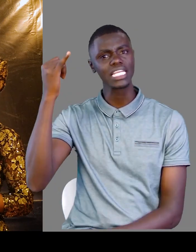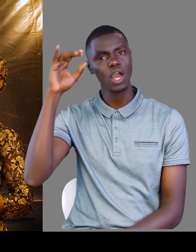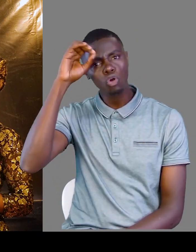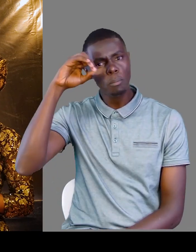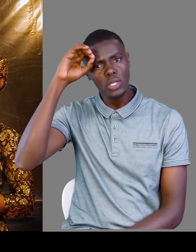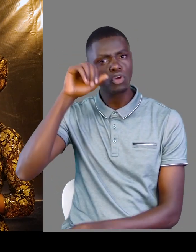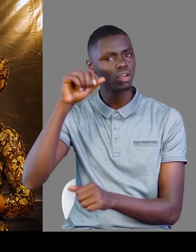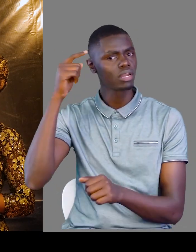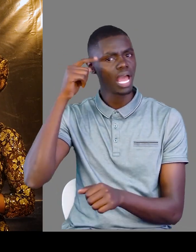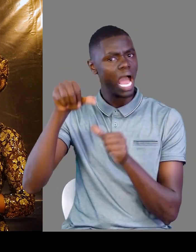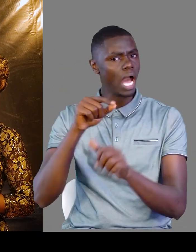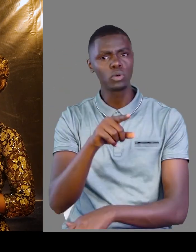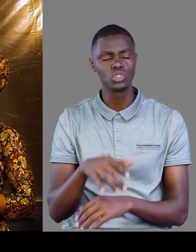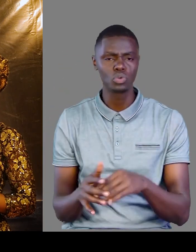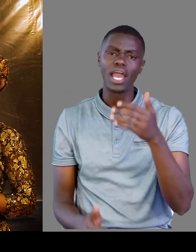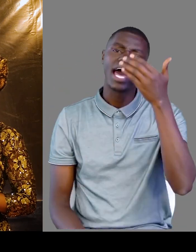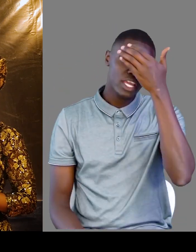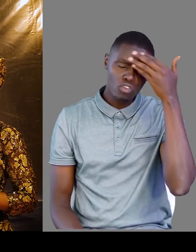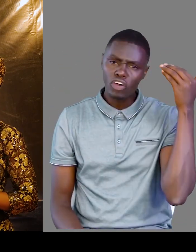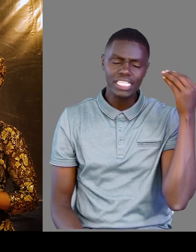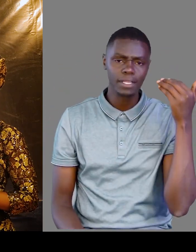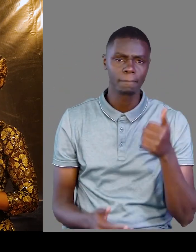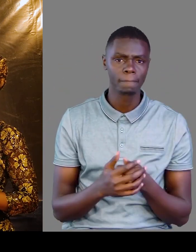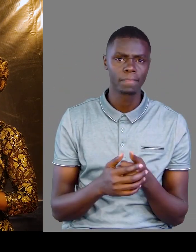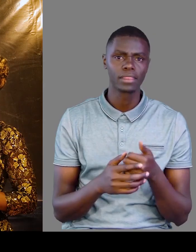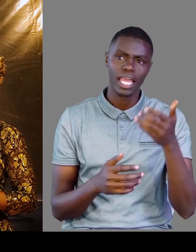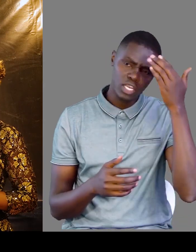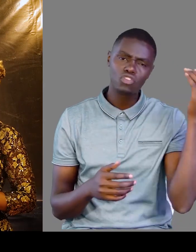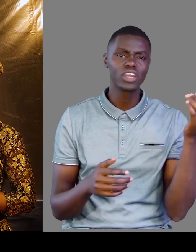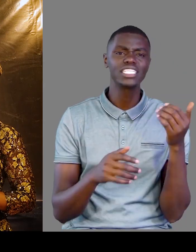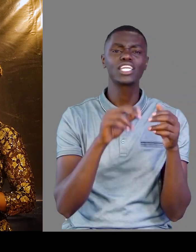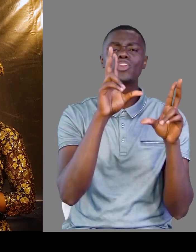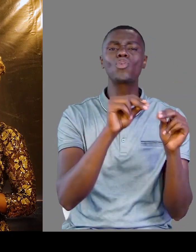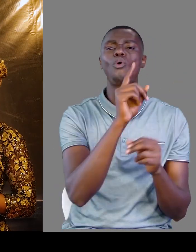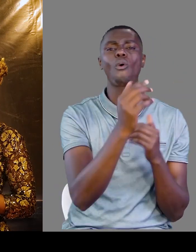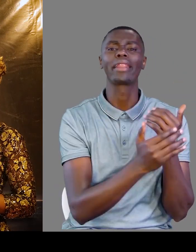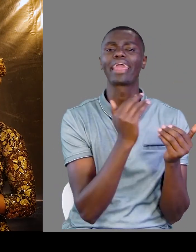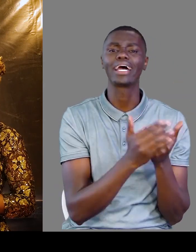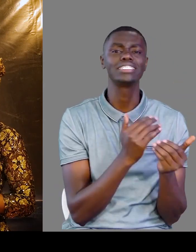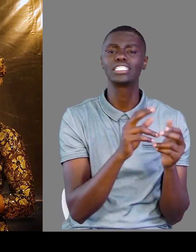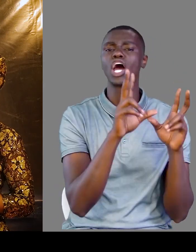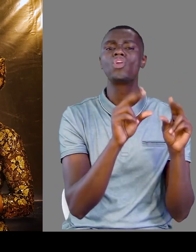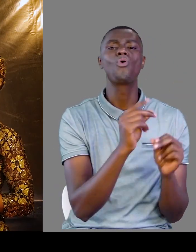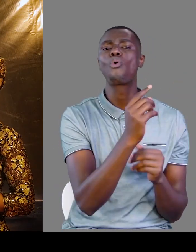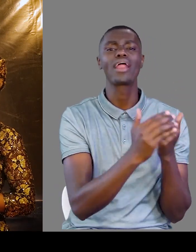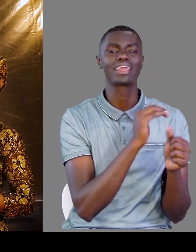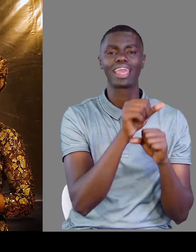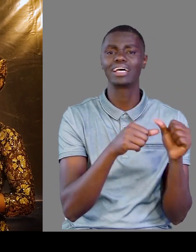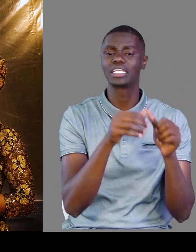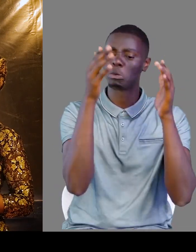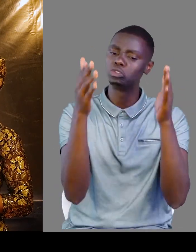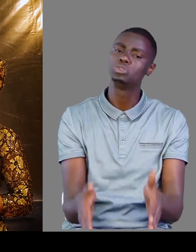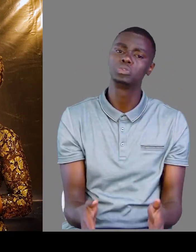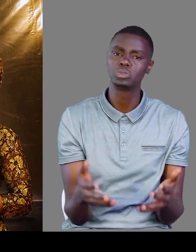you, forgetting no one cares. No one actually cares about you,